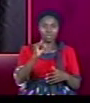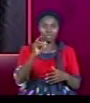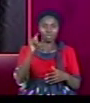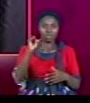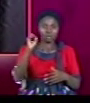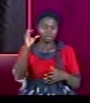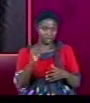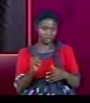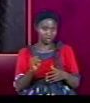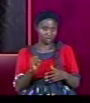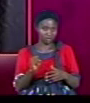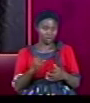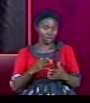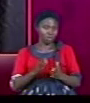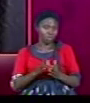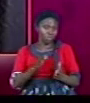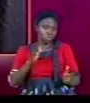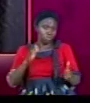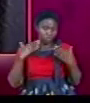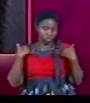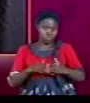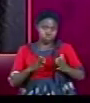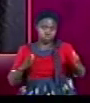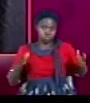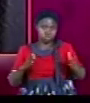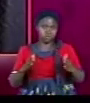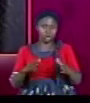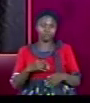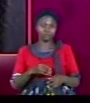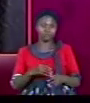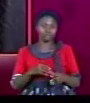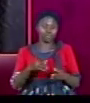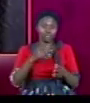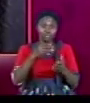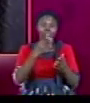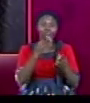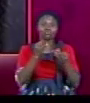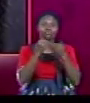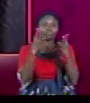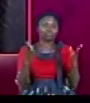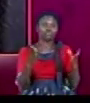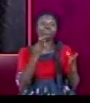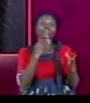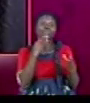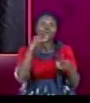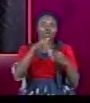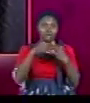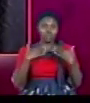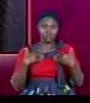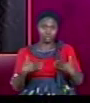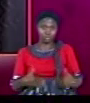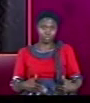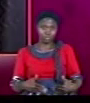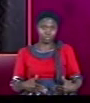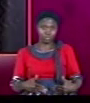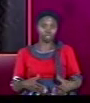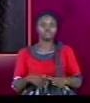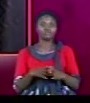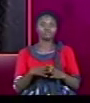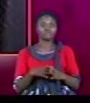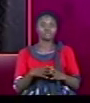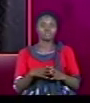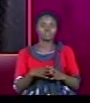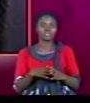1994, during the time that I was delivering one of my child, that the doctor said that I